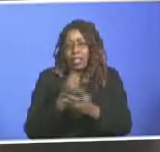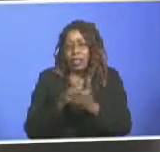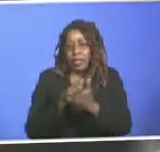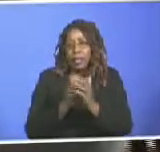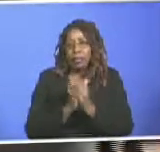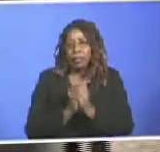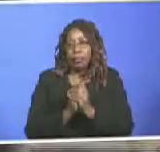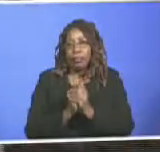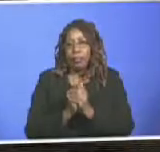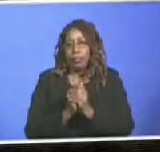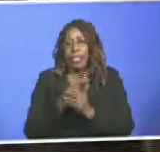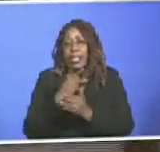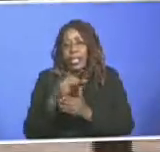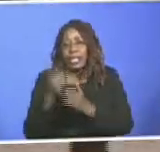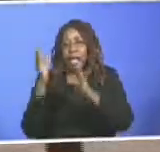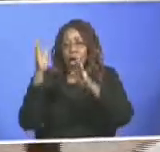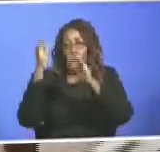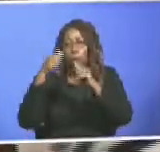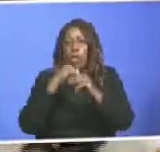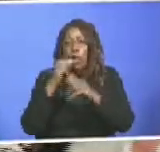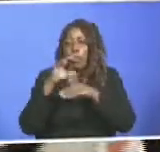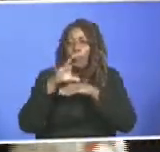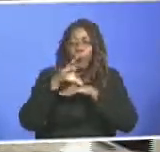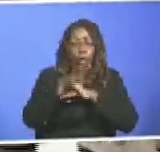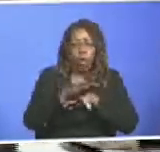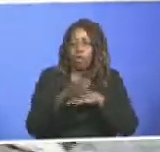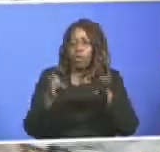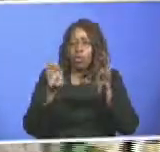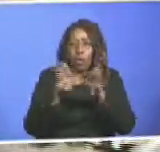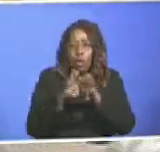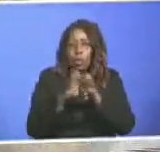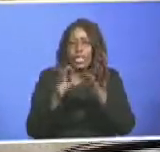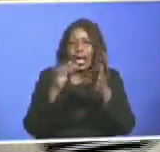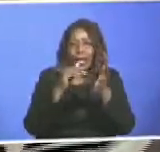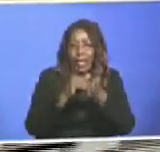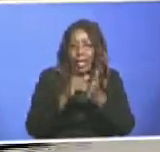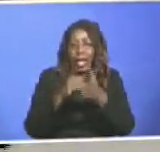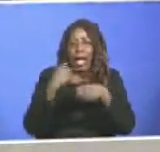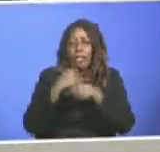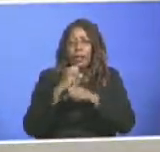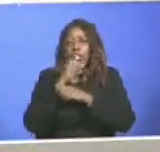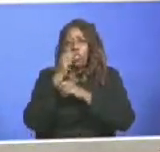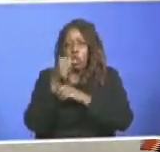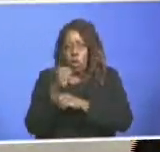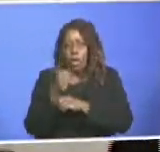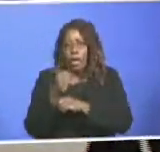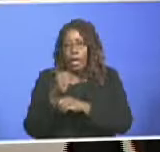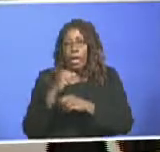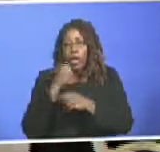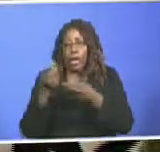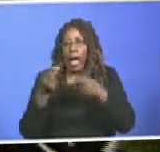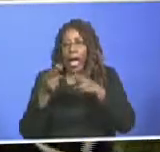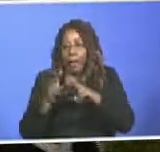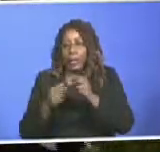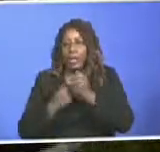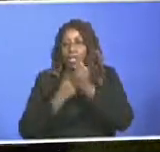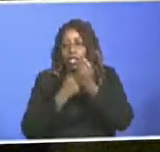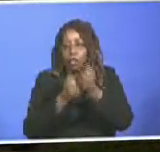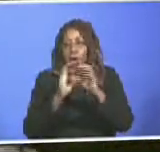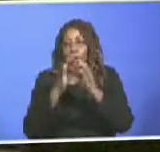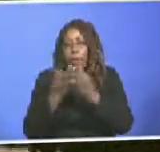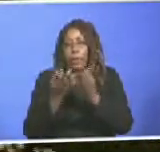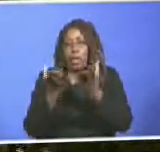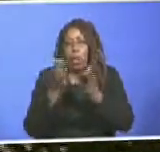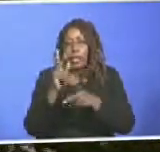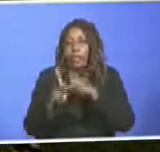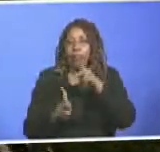hopeful they will not be forced to shut down again. To ensure that does not happen and that they can support their families, Larimore-Smith says they need the